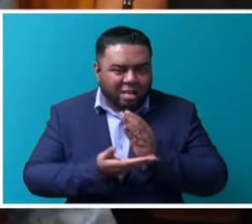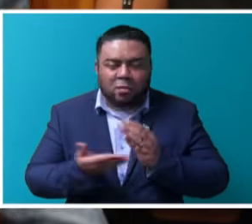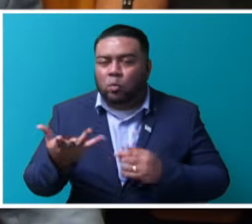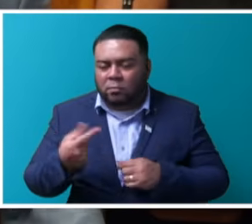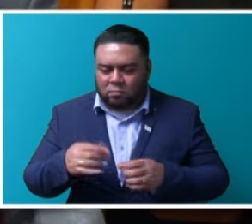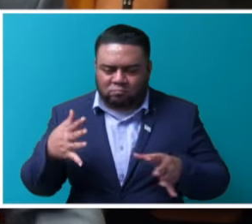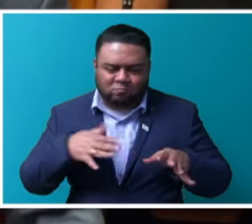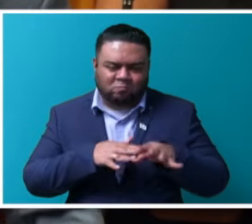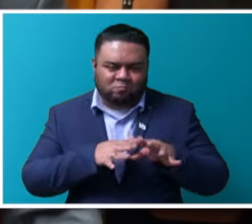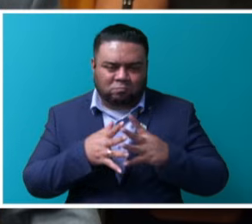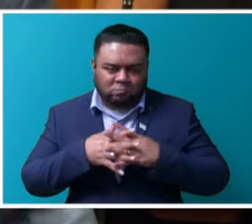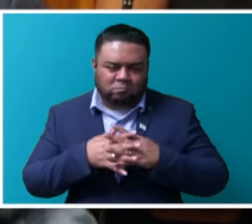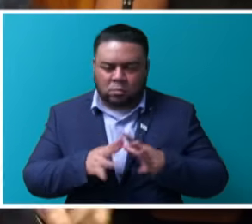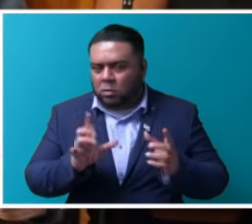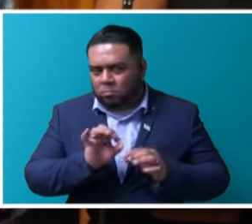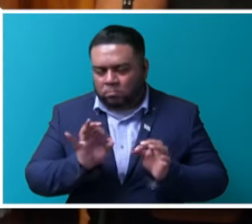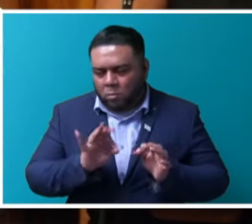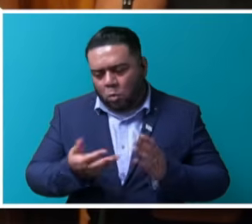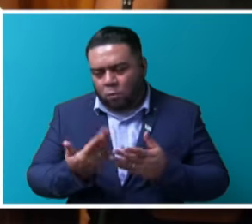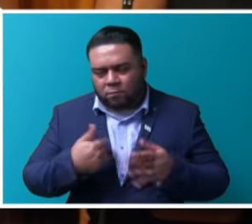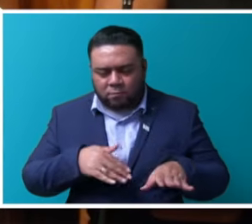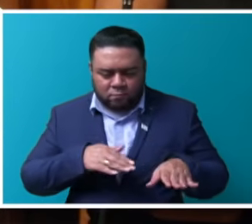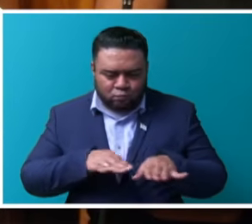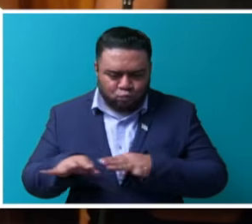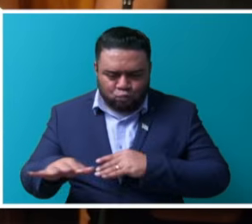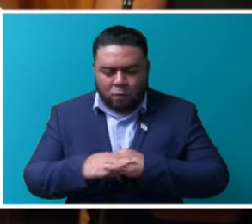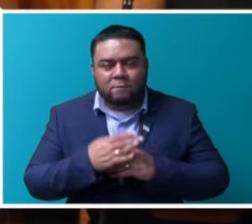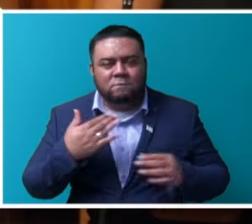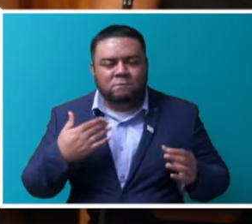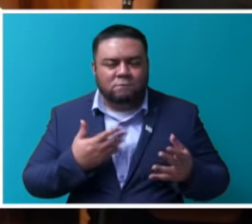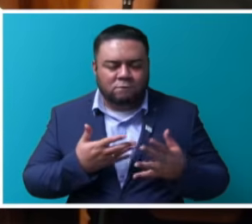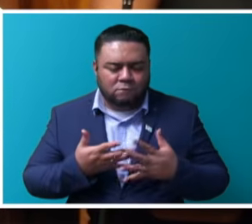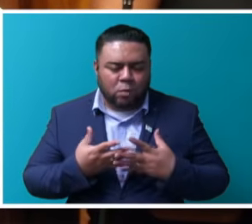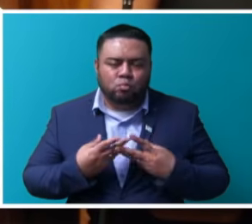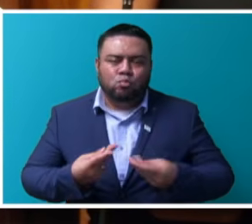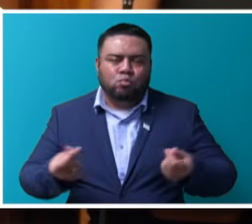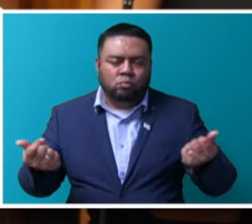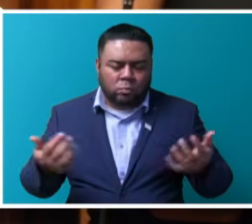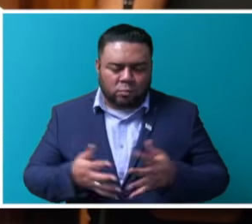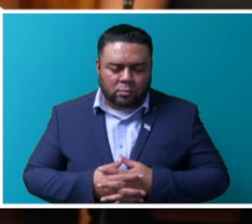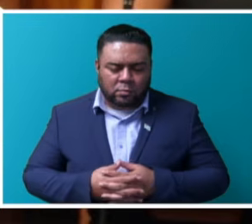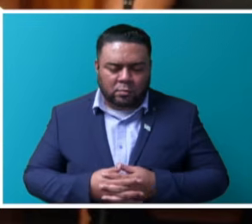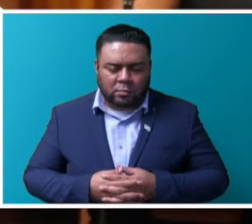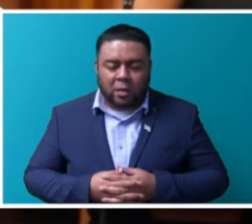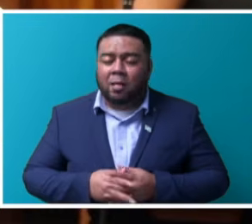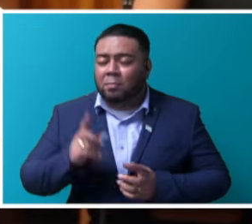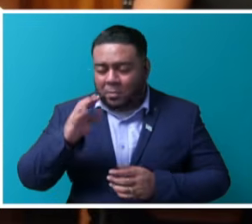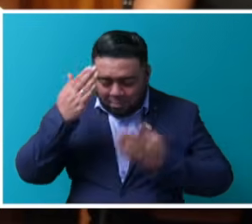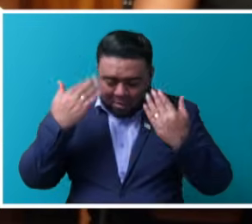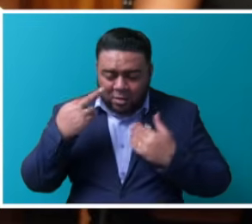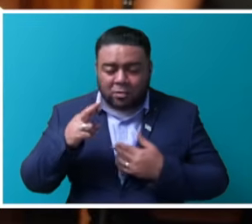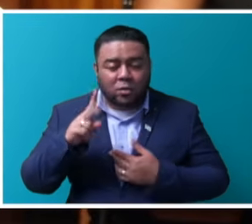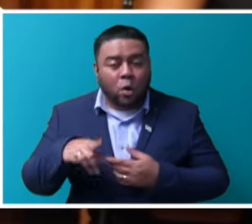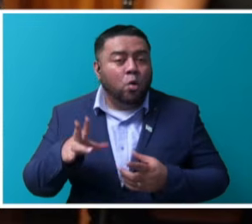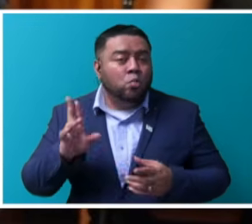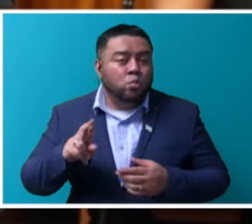congestion, improve safety, and enhance the efficiency of commercial and personal transport. Mr. Speaker, rural